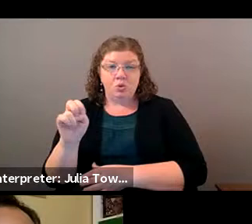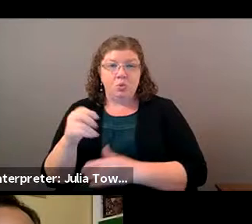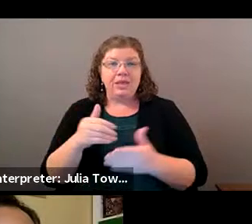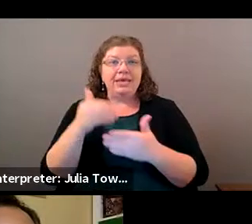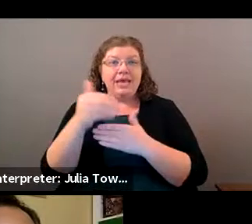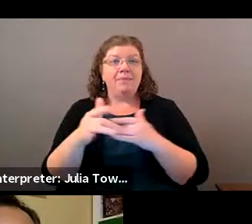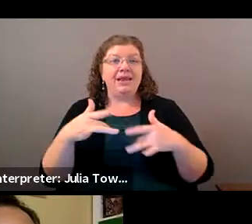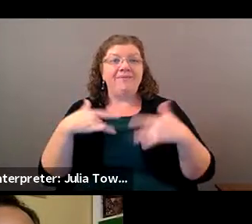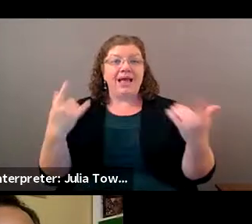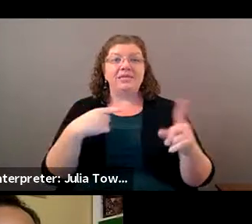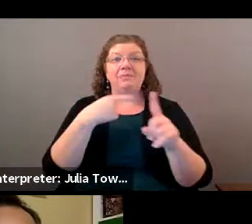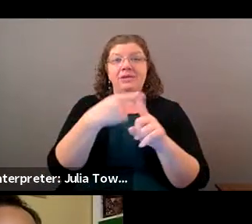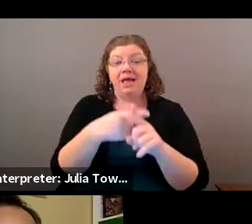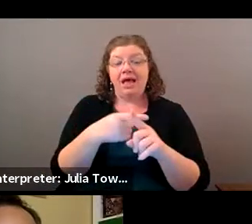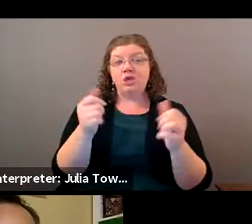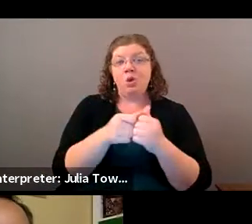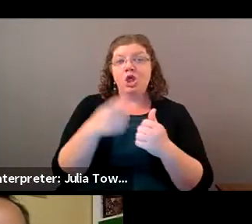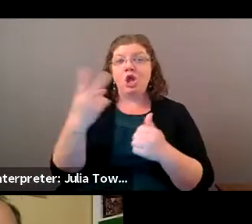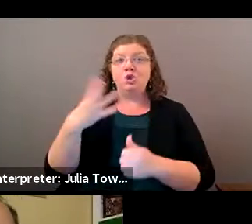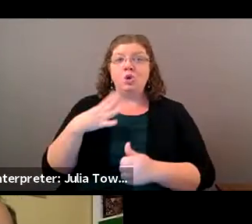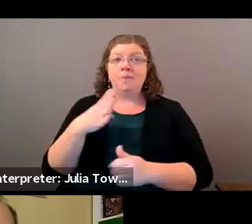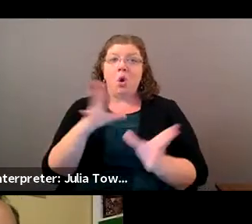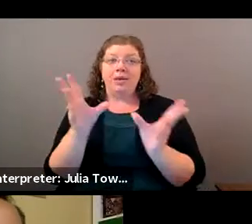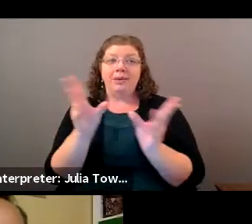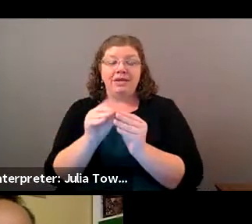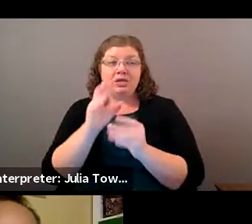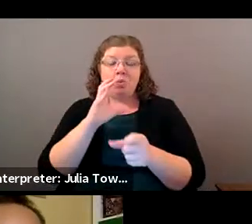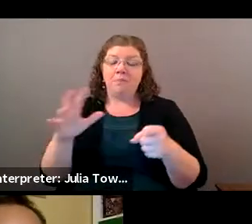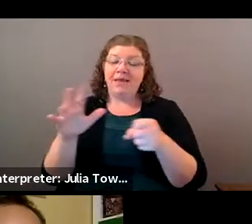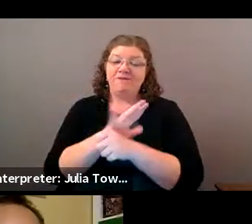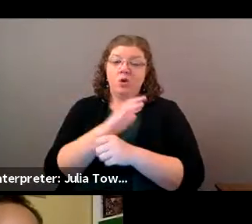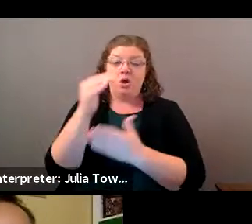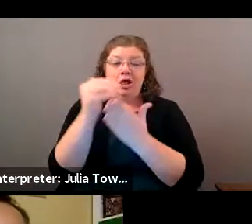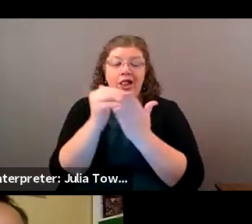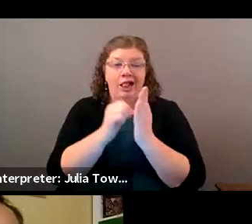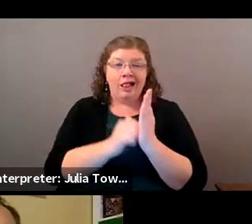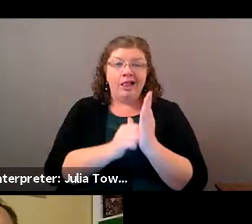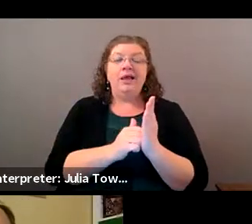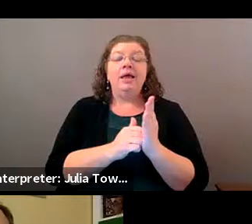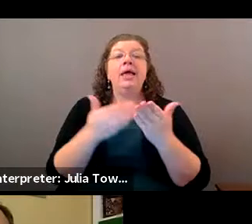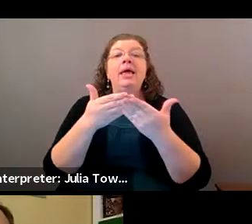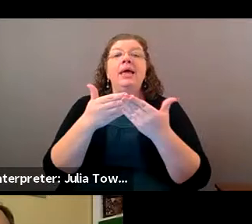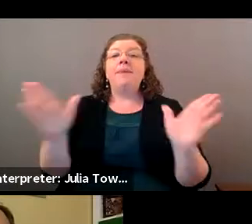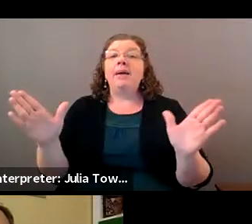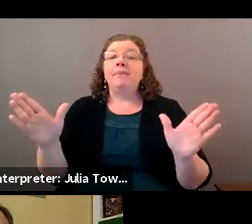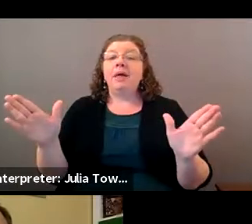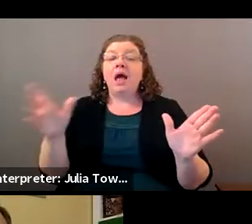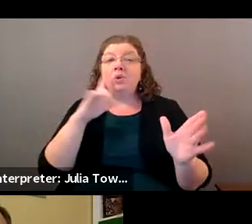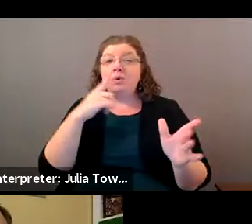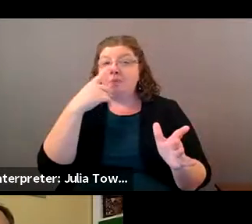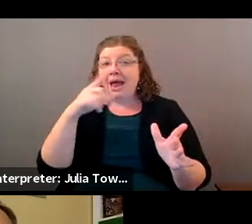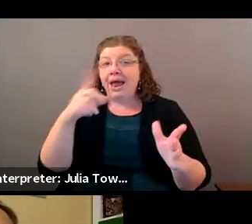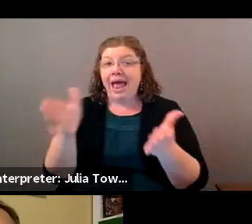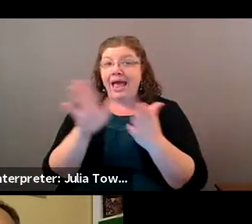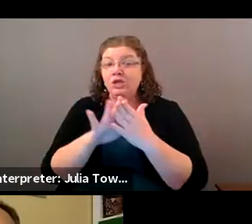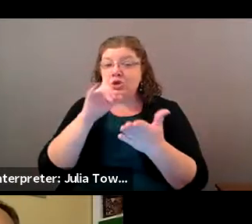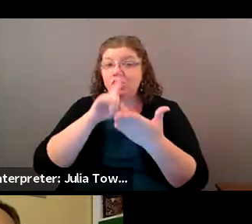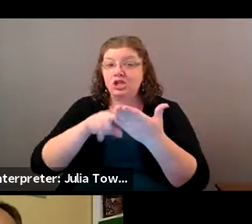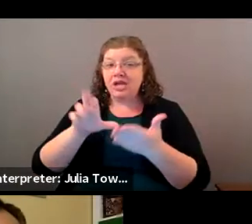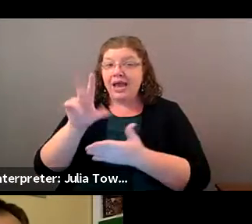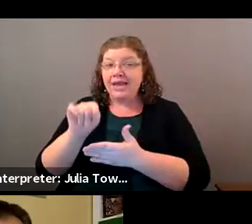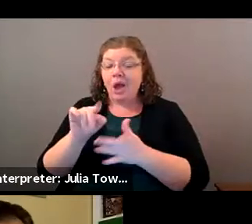but also with 2 board meetings that are packed full. Members of the public, I'd just like to ask you to please check out the